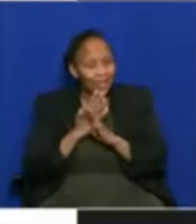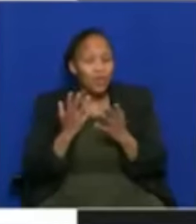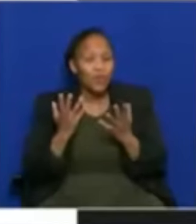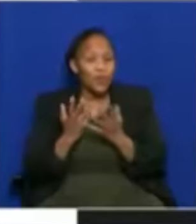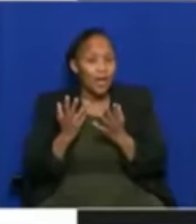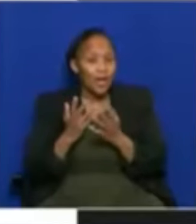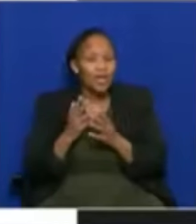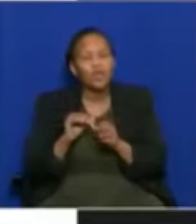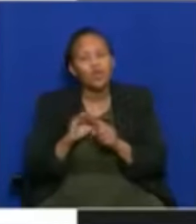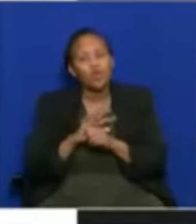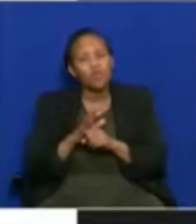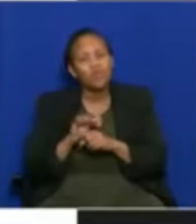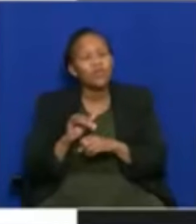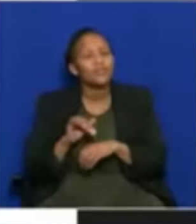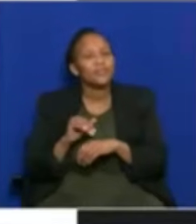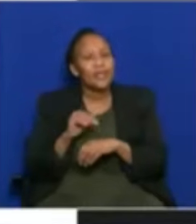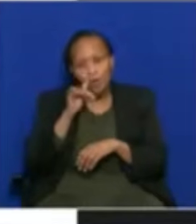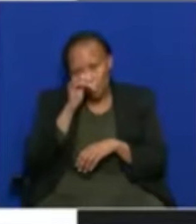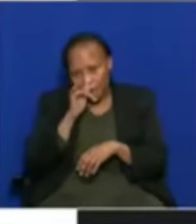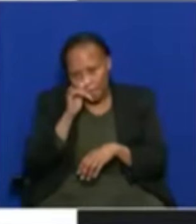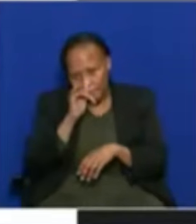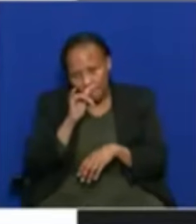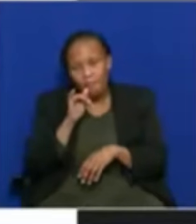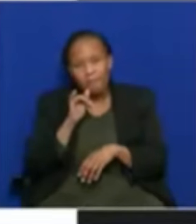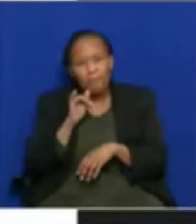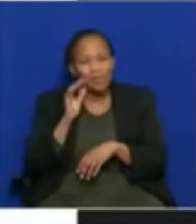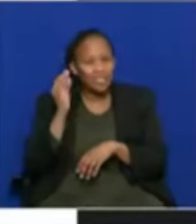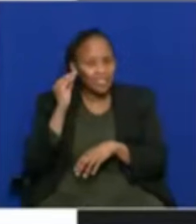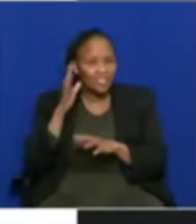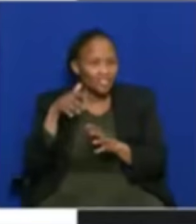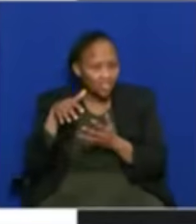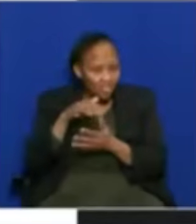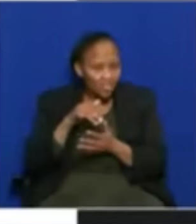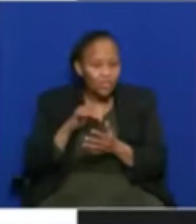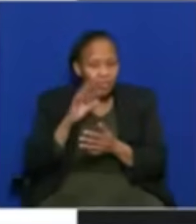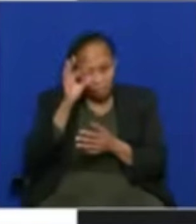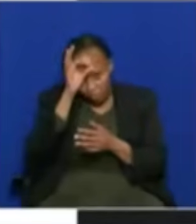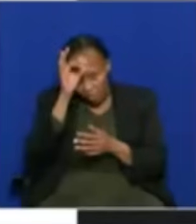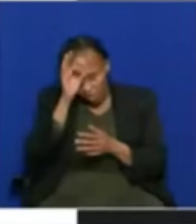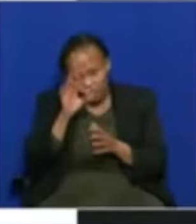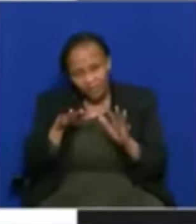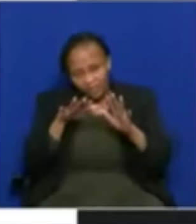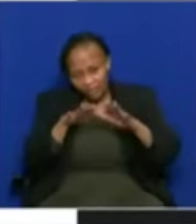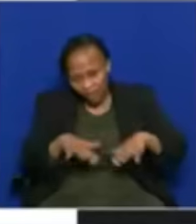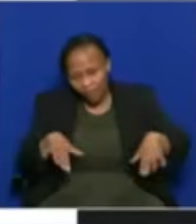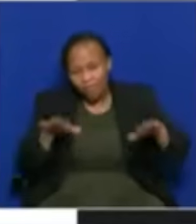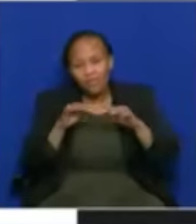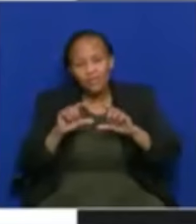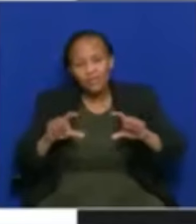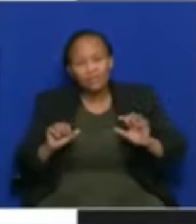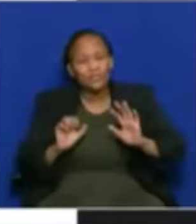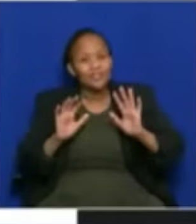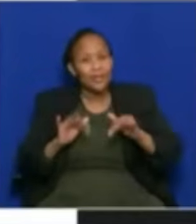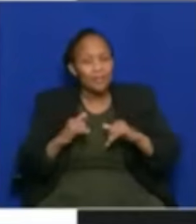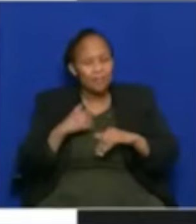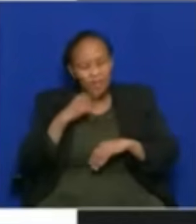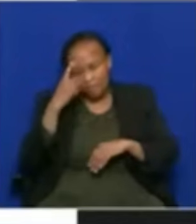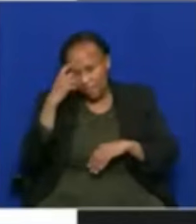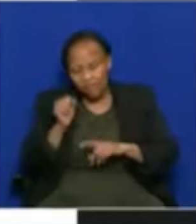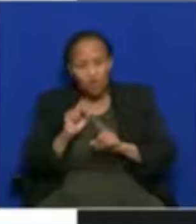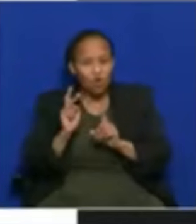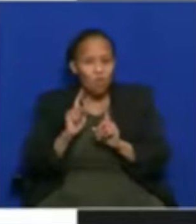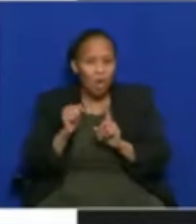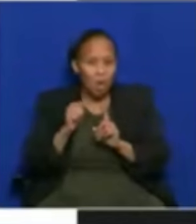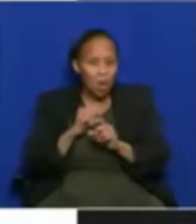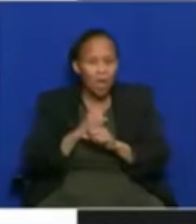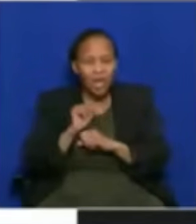intelligence policing environment. At 10, I believe that Khumalo did not nominate me to form part of